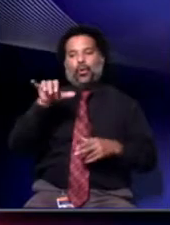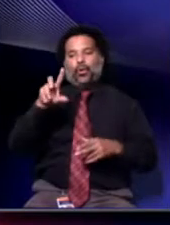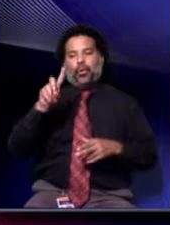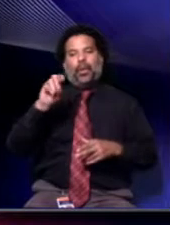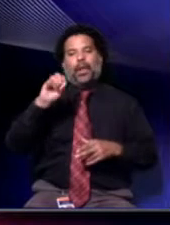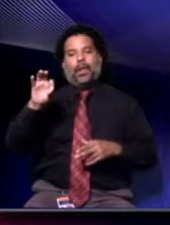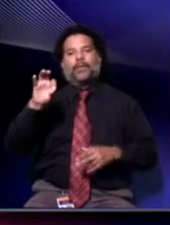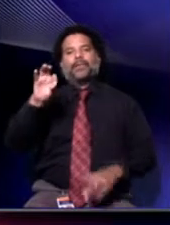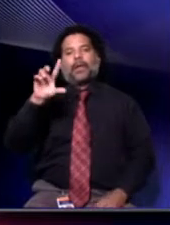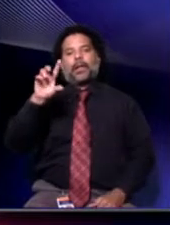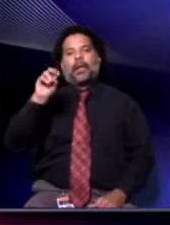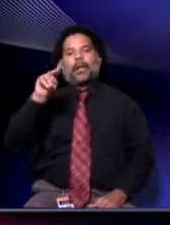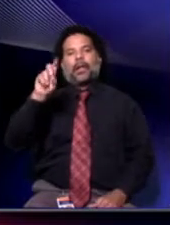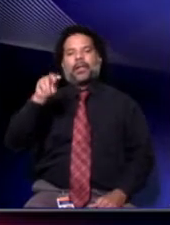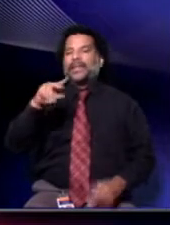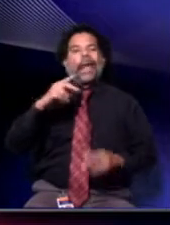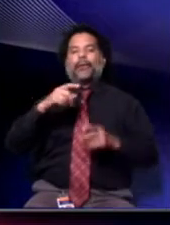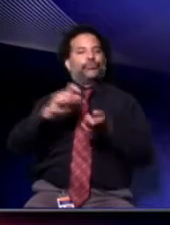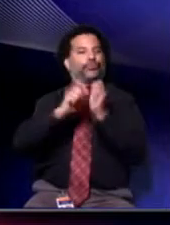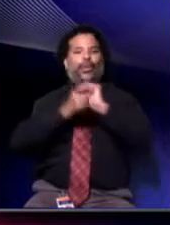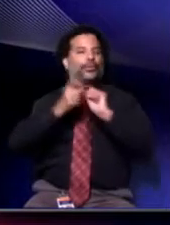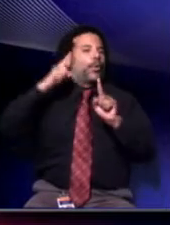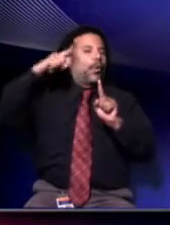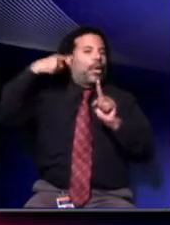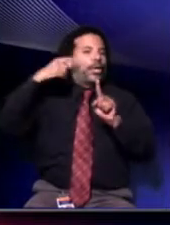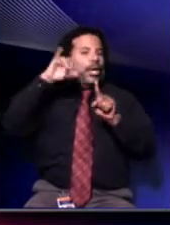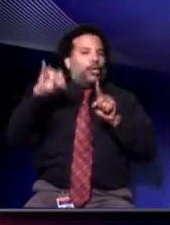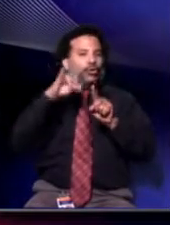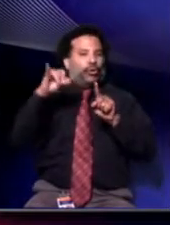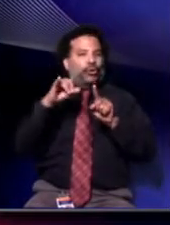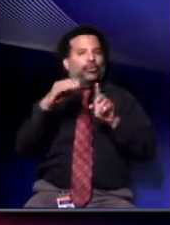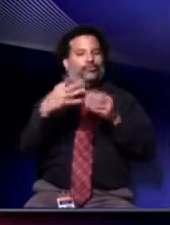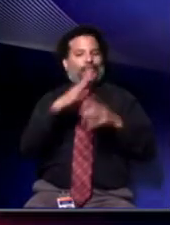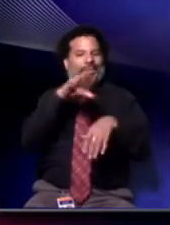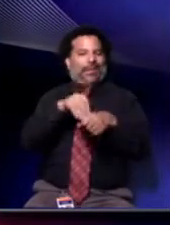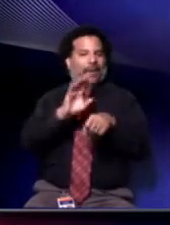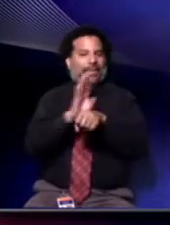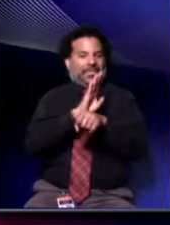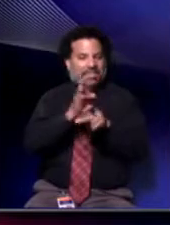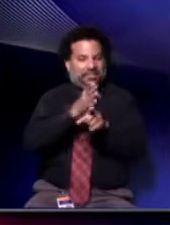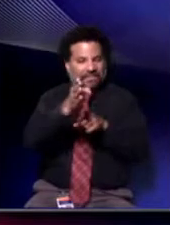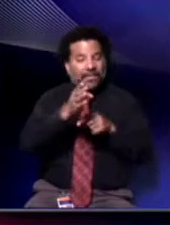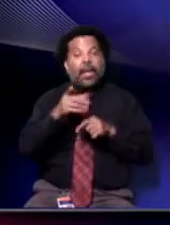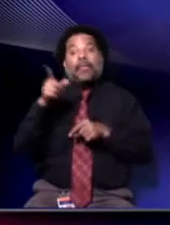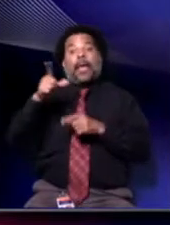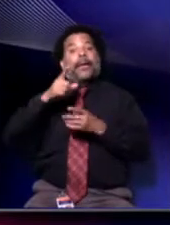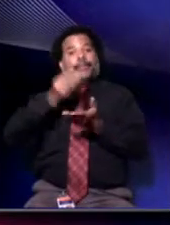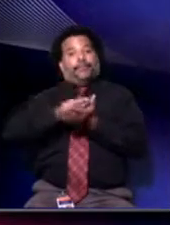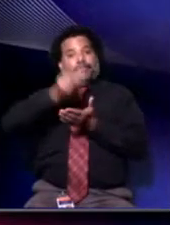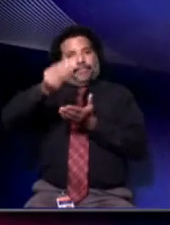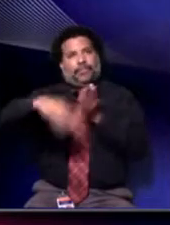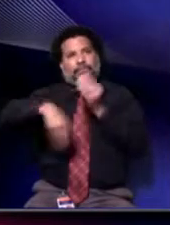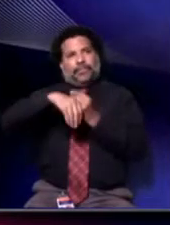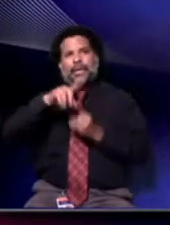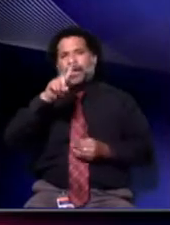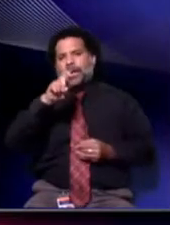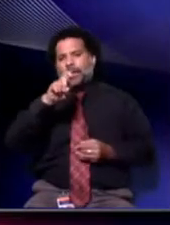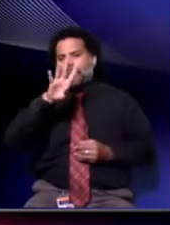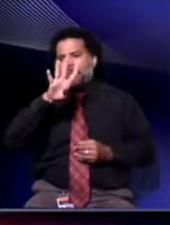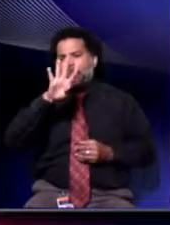now known as London Insurers within the industry. They purchased an additional